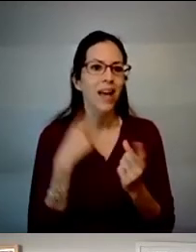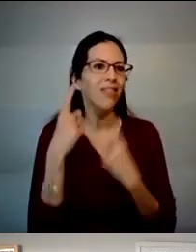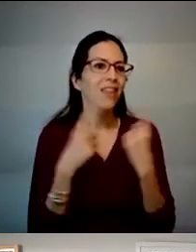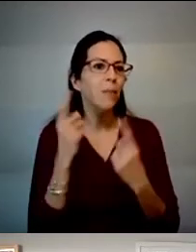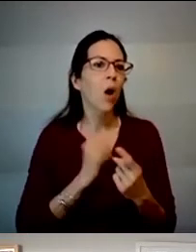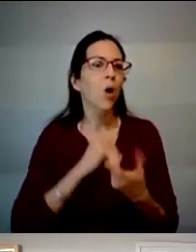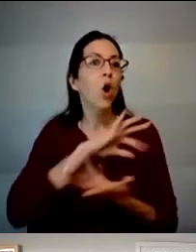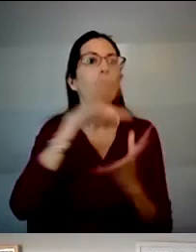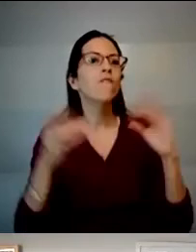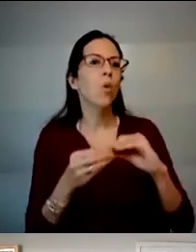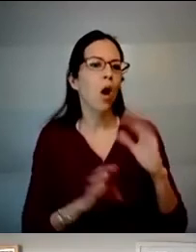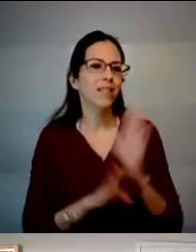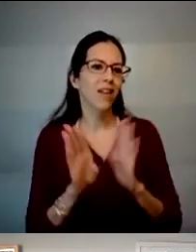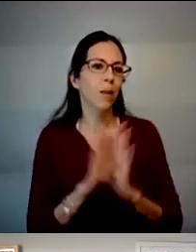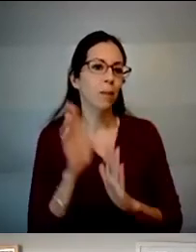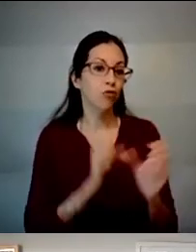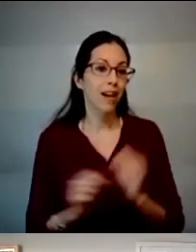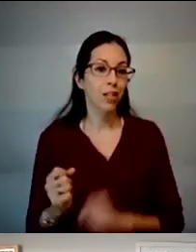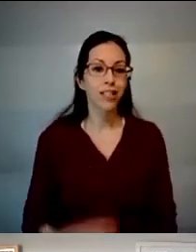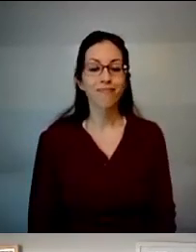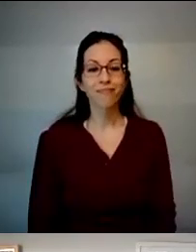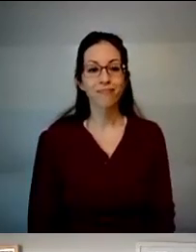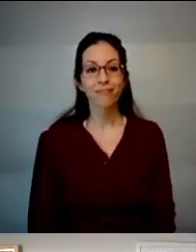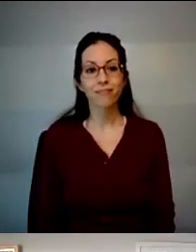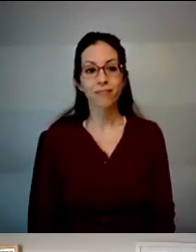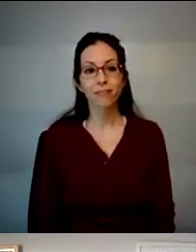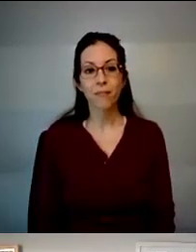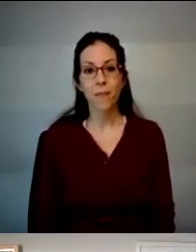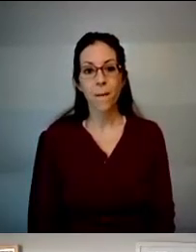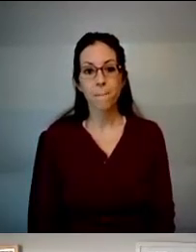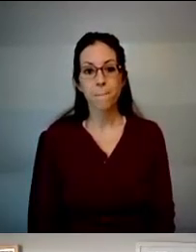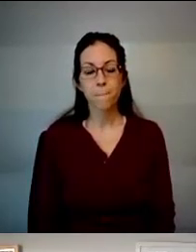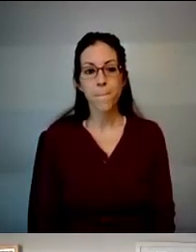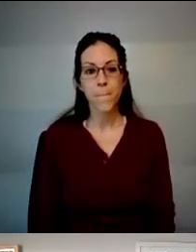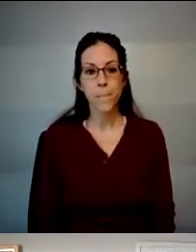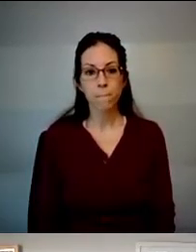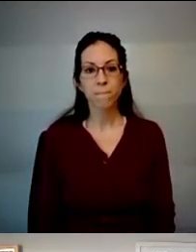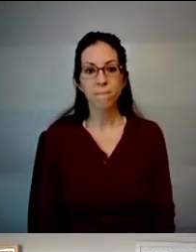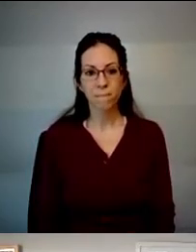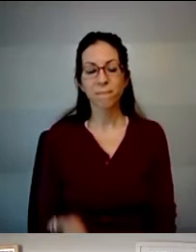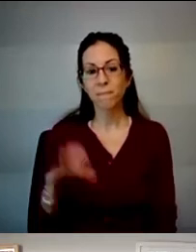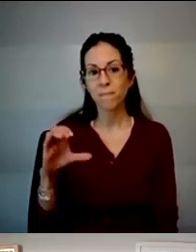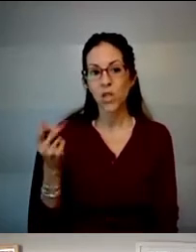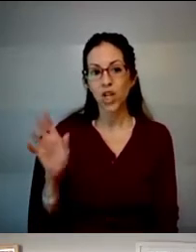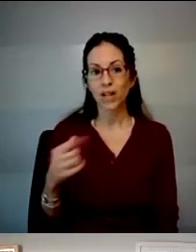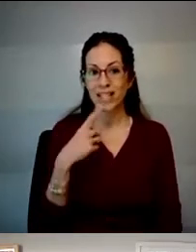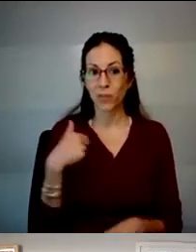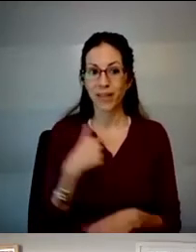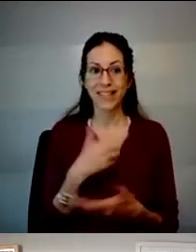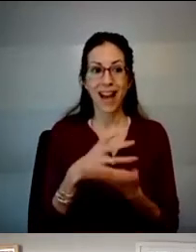strategy. Great. Very interesting. Well, I know we're at time here, so I just